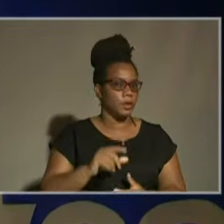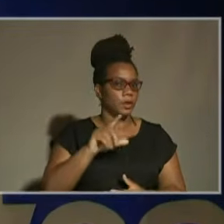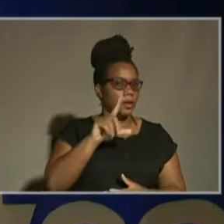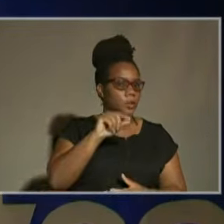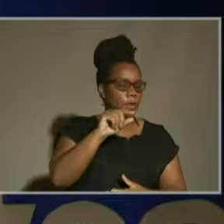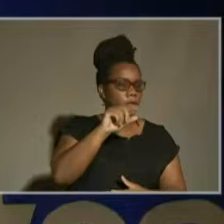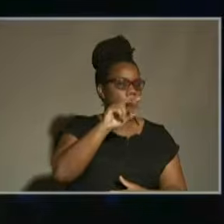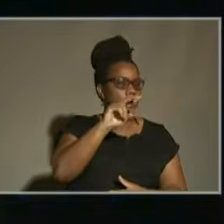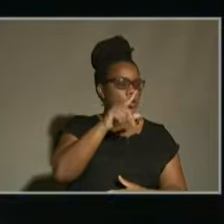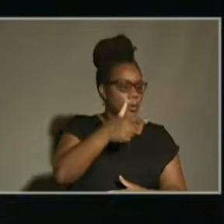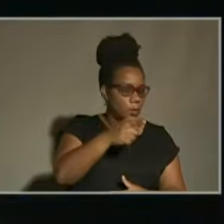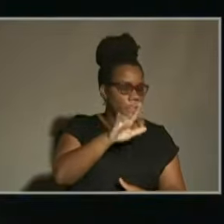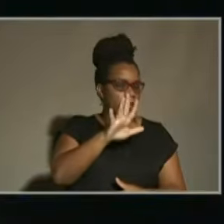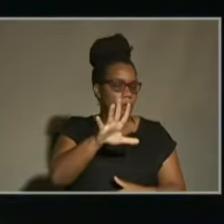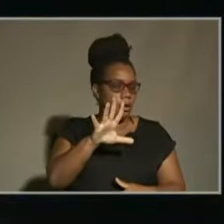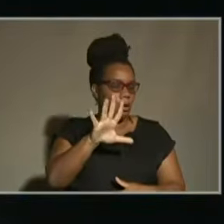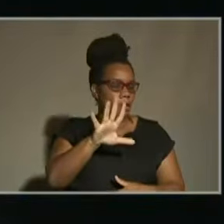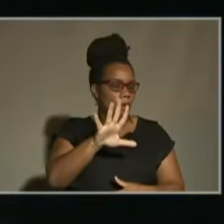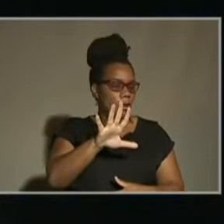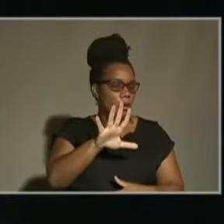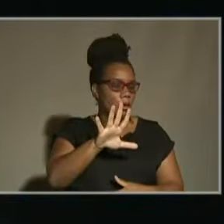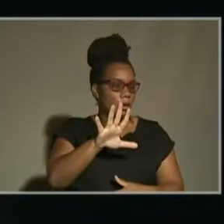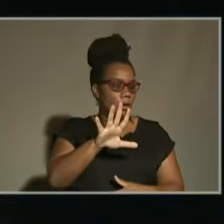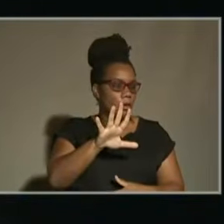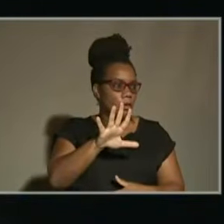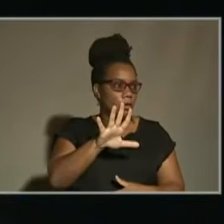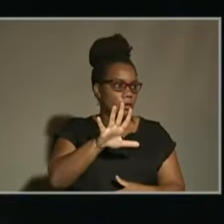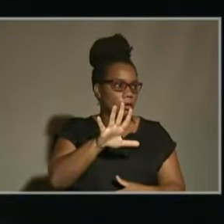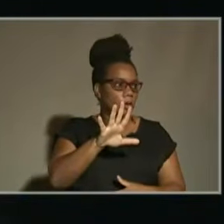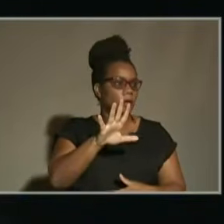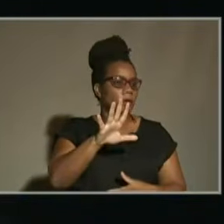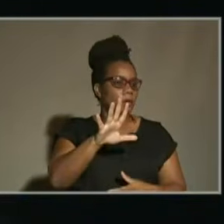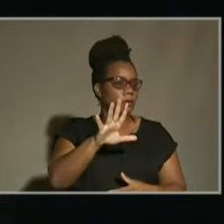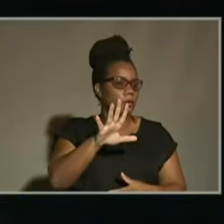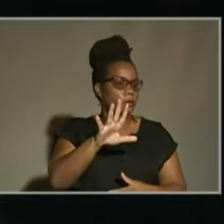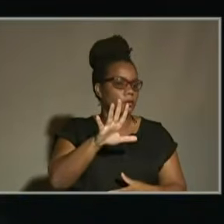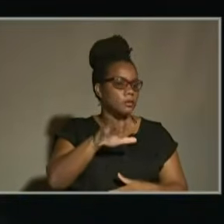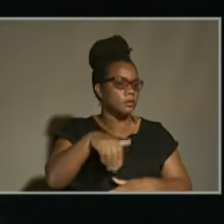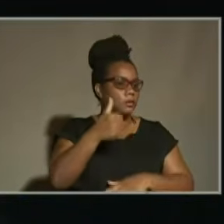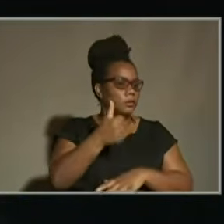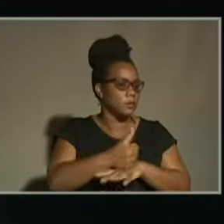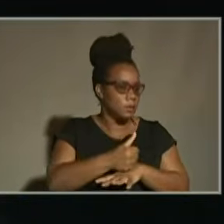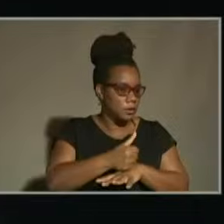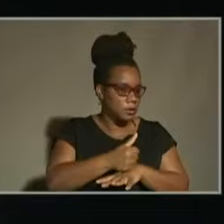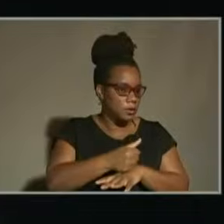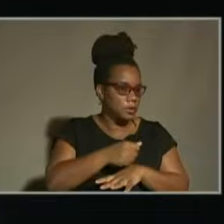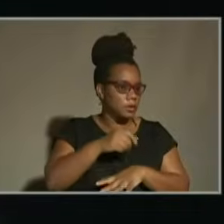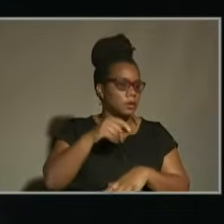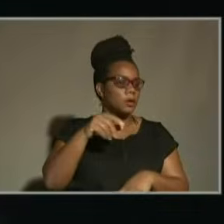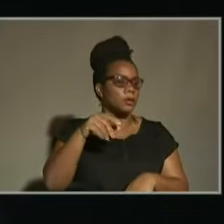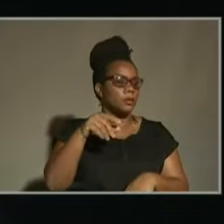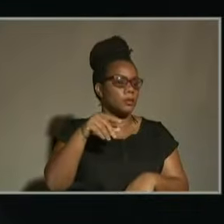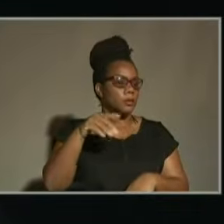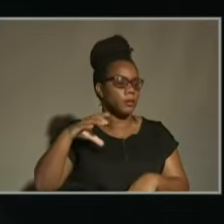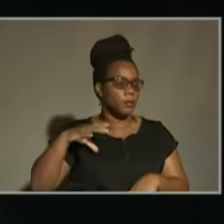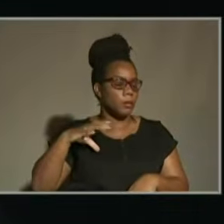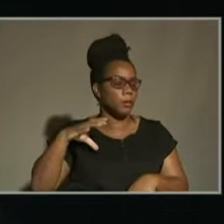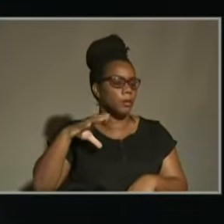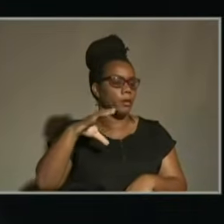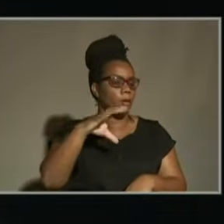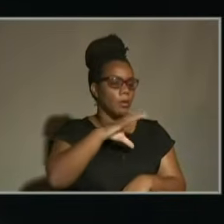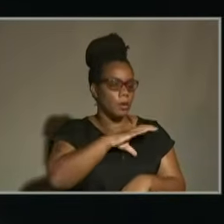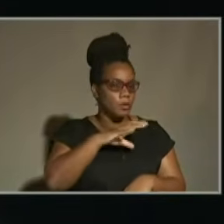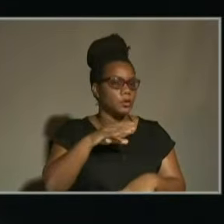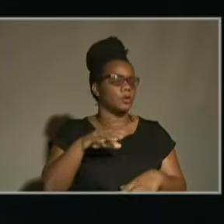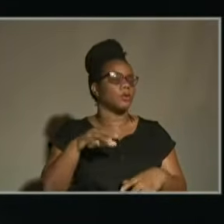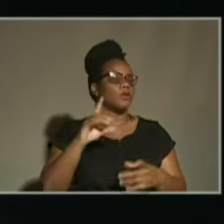2021, you were appointed to the Queen's Privy Council and the Ancient Advisory Body, and your administration's recent attempt at constitutional reform would